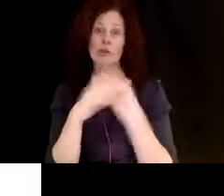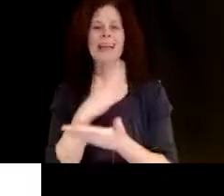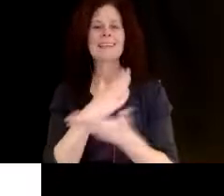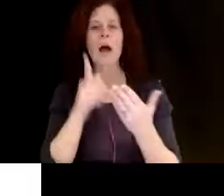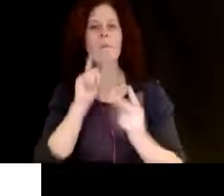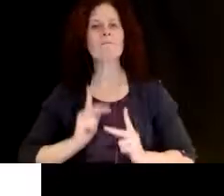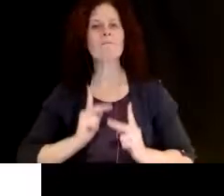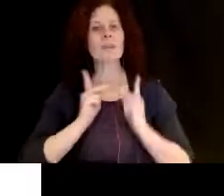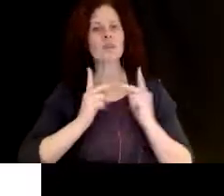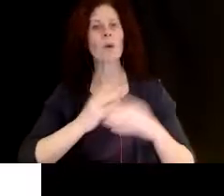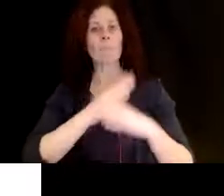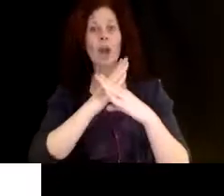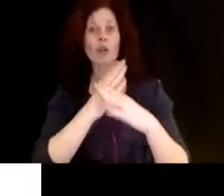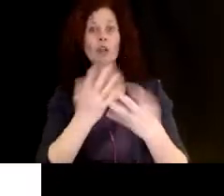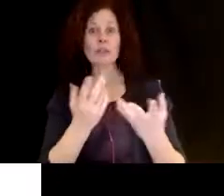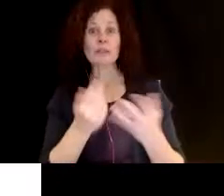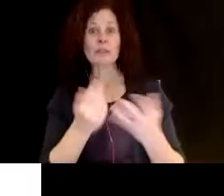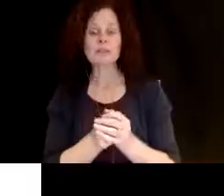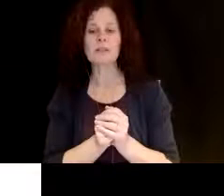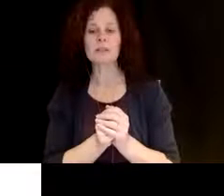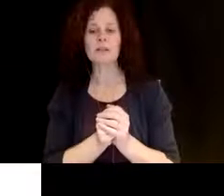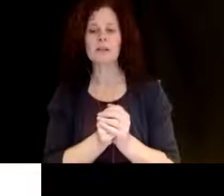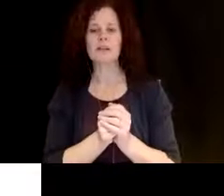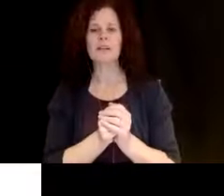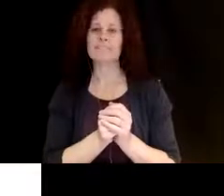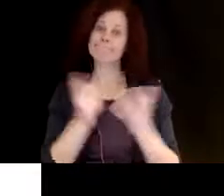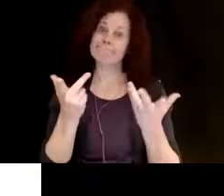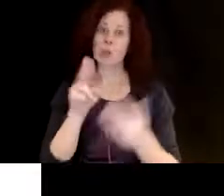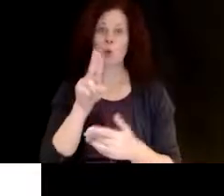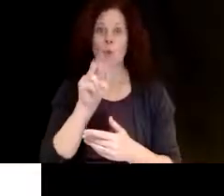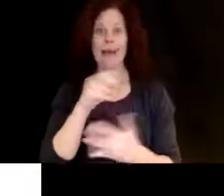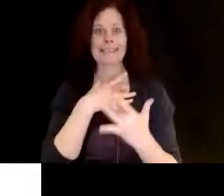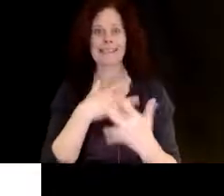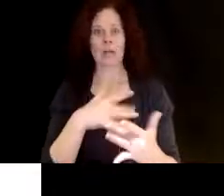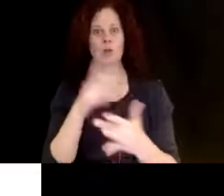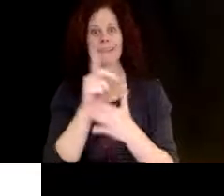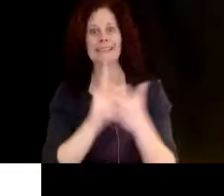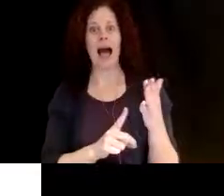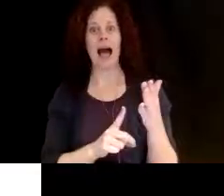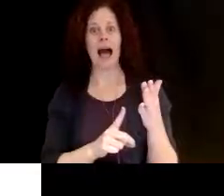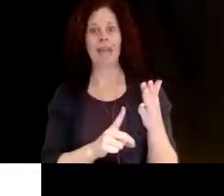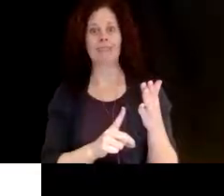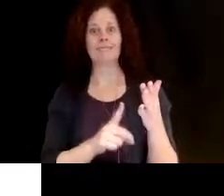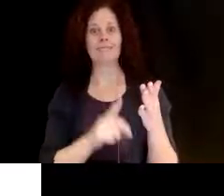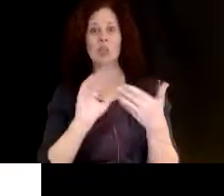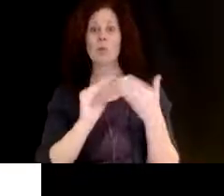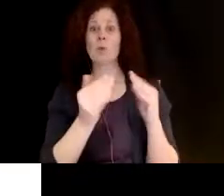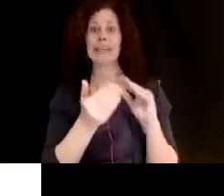to the fact that we tended in the US to design our communities mainly with the automobile in